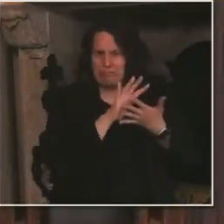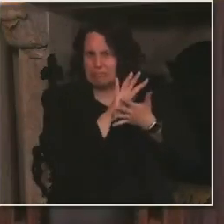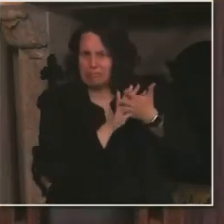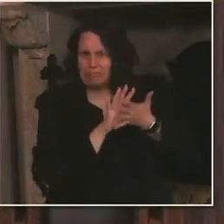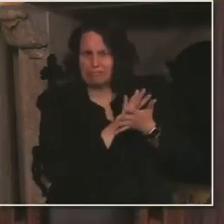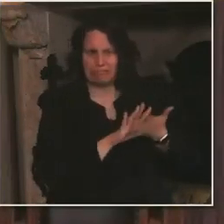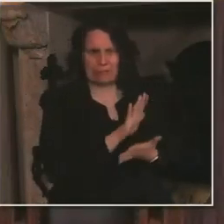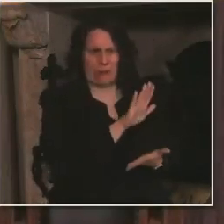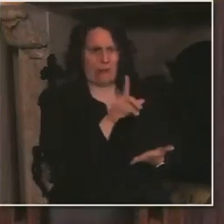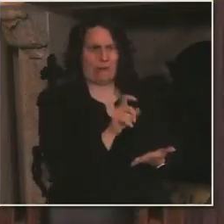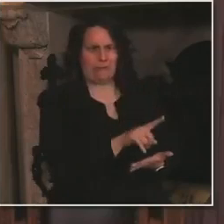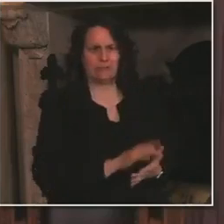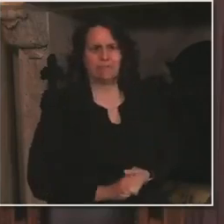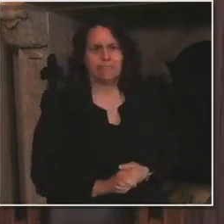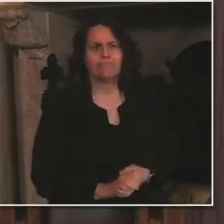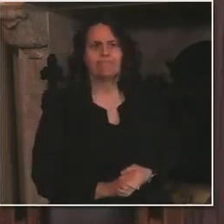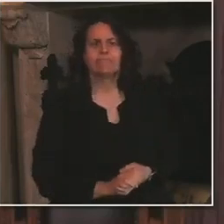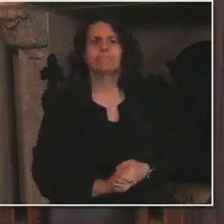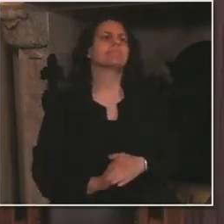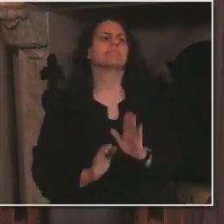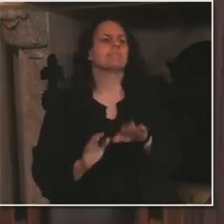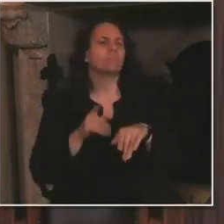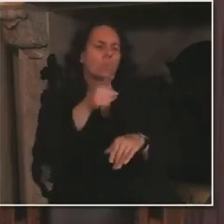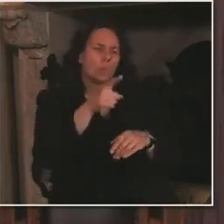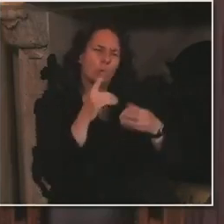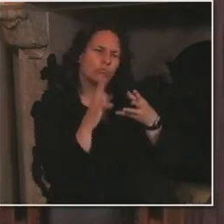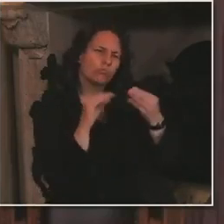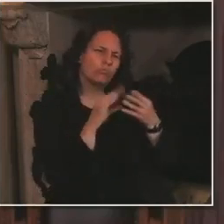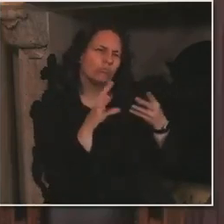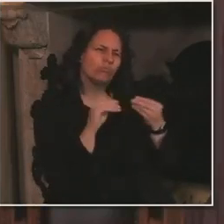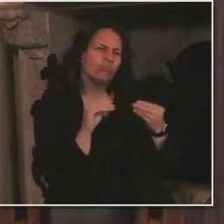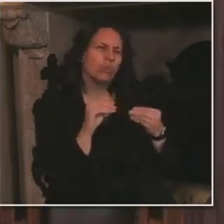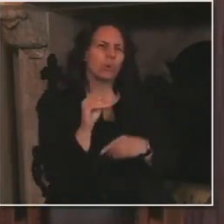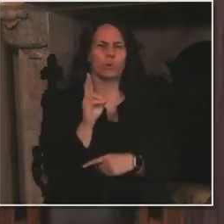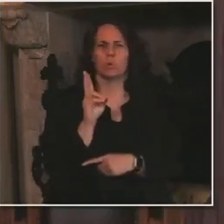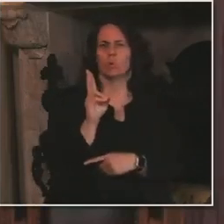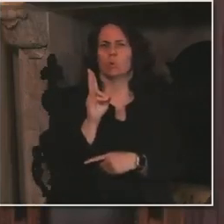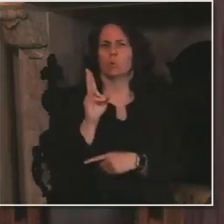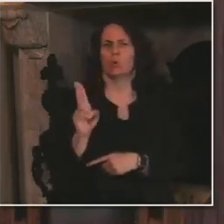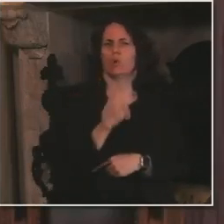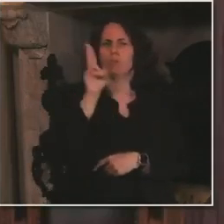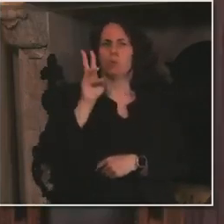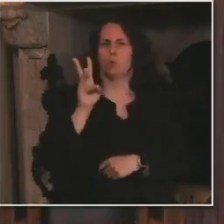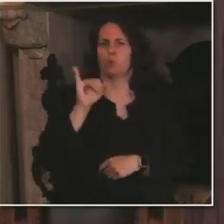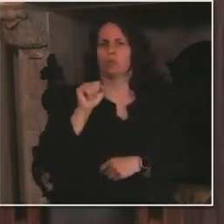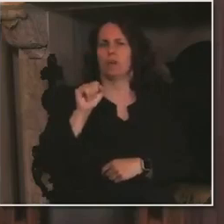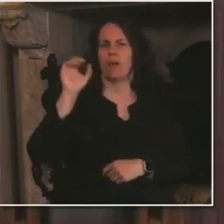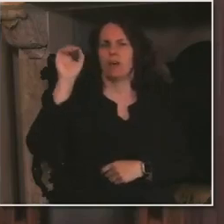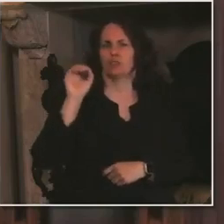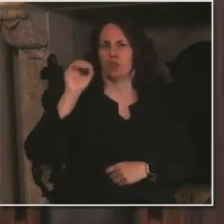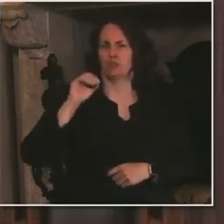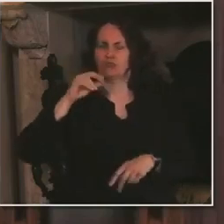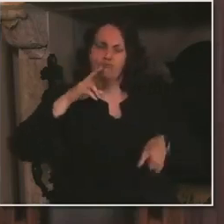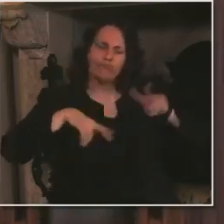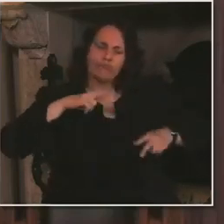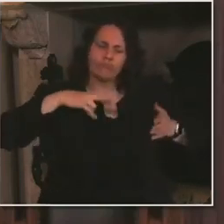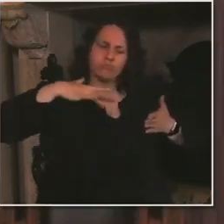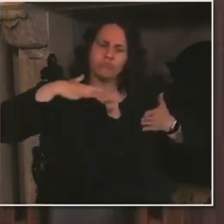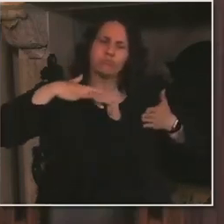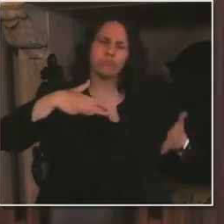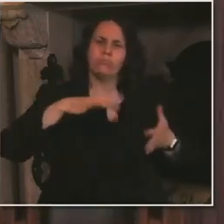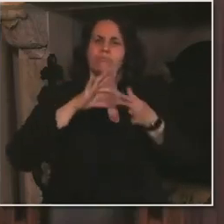did catch what you said, you referenced the University of Wisconsin-Oshkosh study. And that's true, there are lots of people concerned about this,